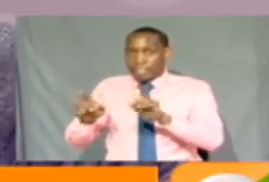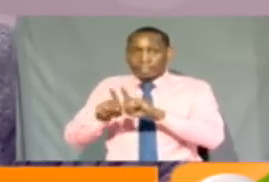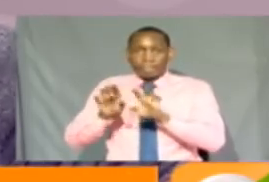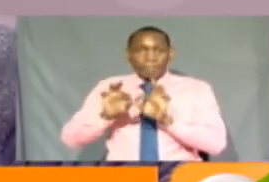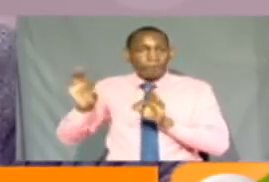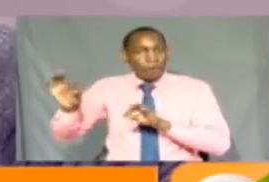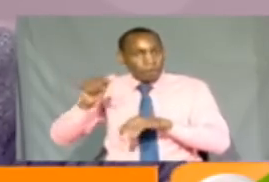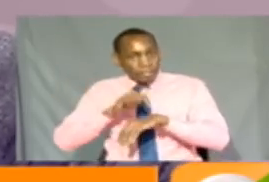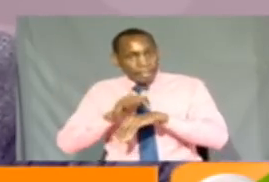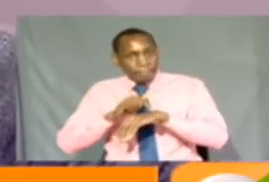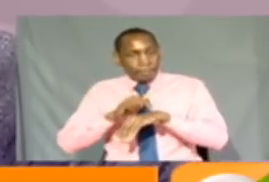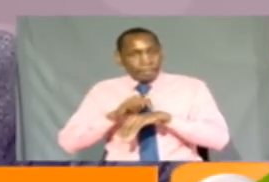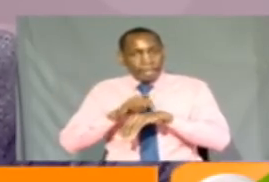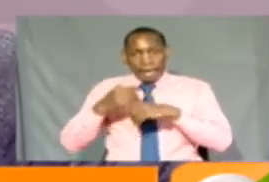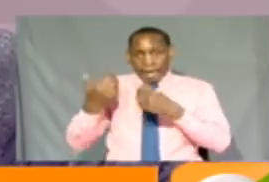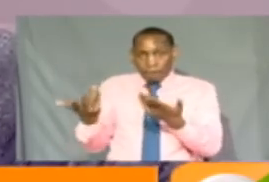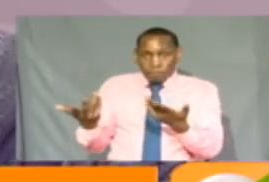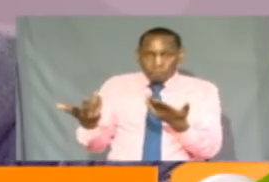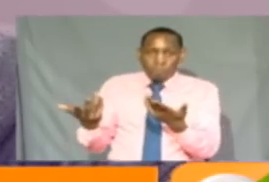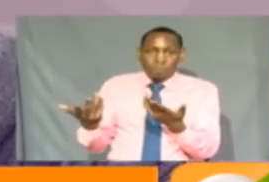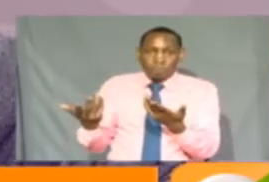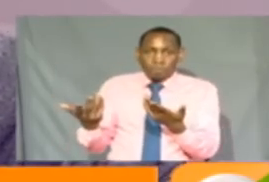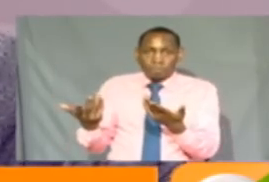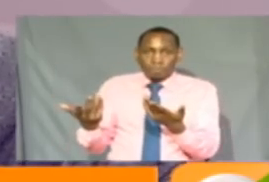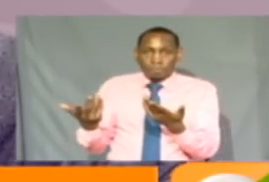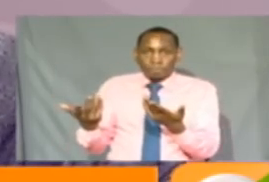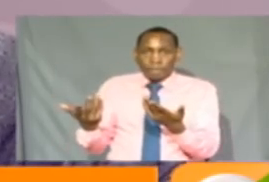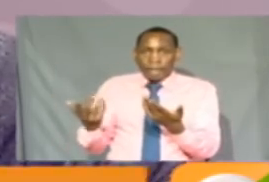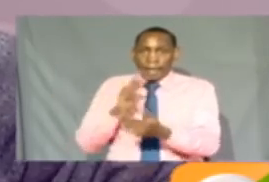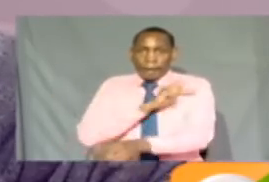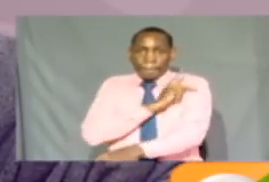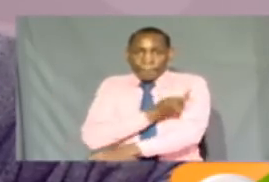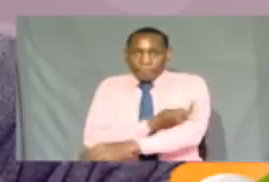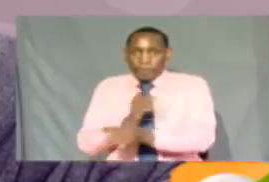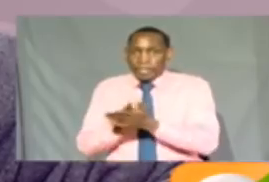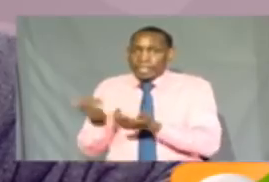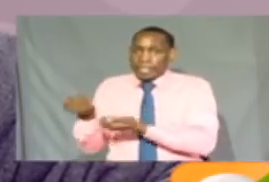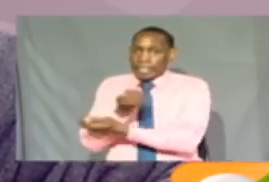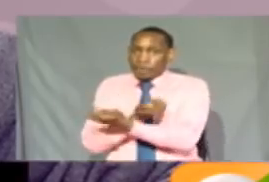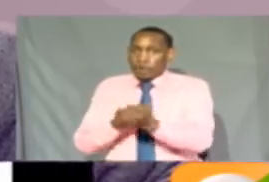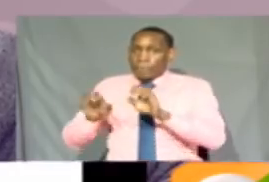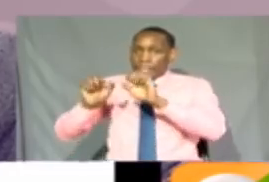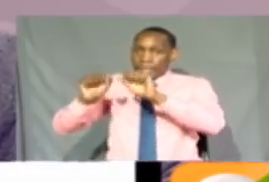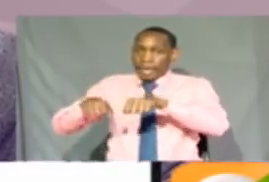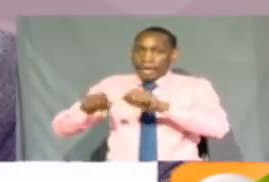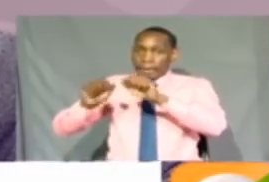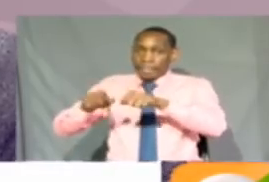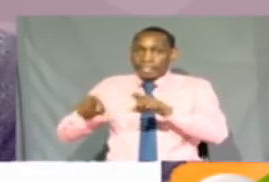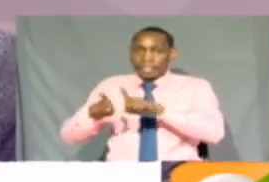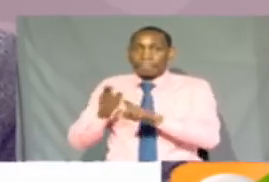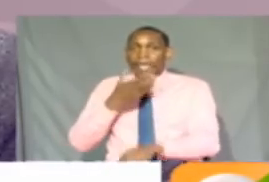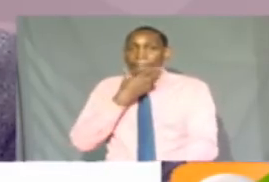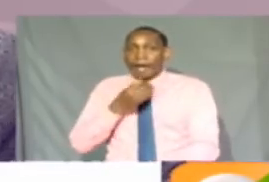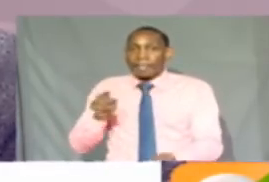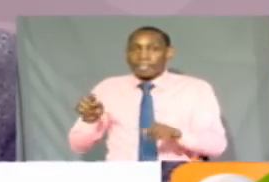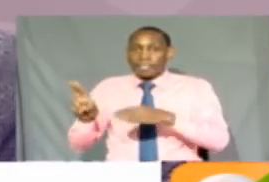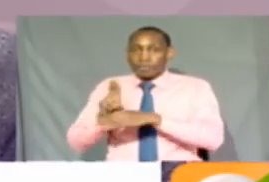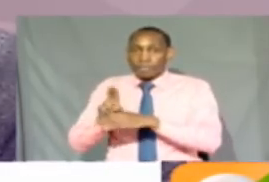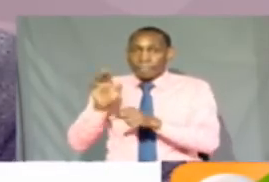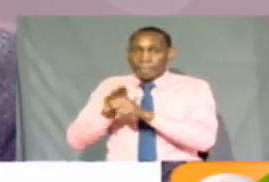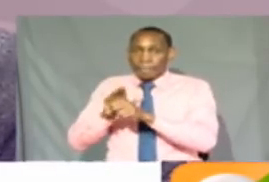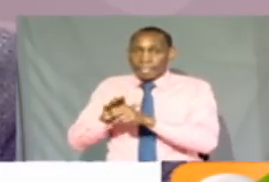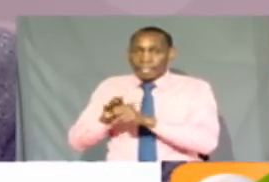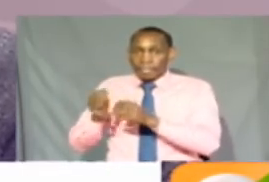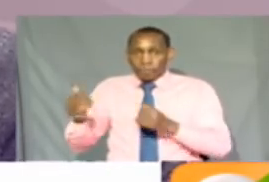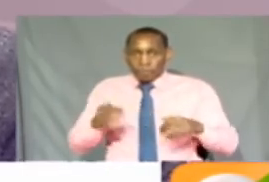very long time in terms of spending power, in terms of economic ability. And in turn, men have used this in very many ways to